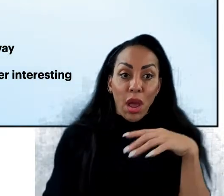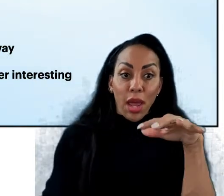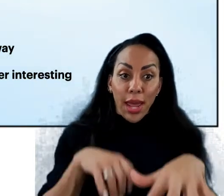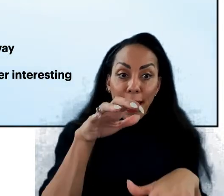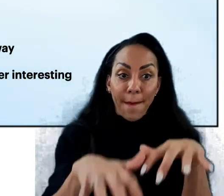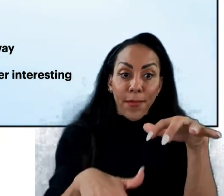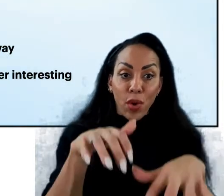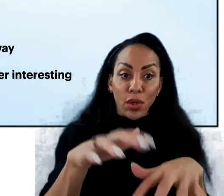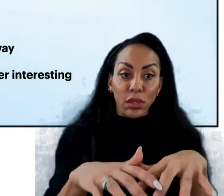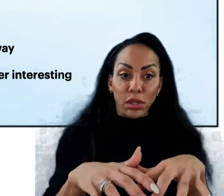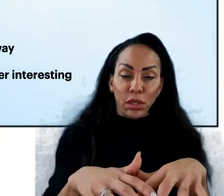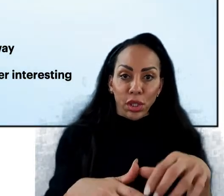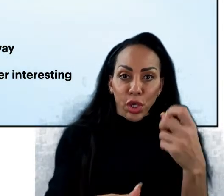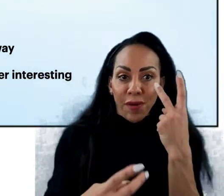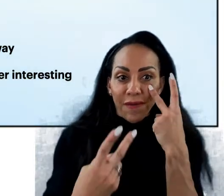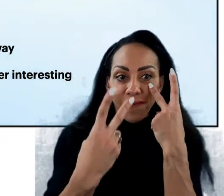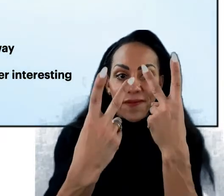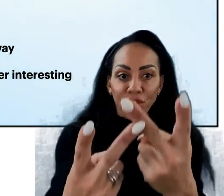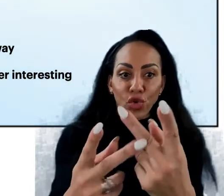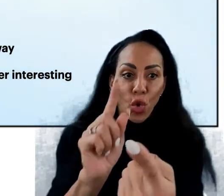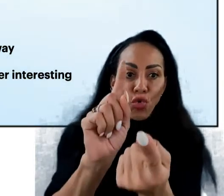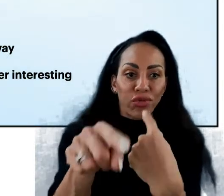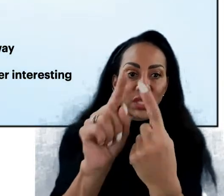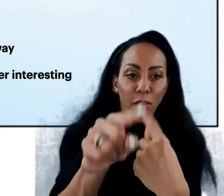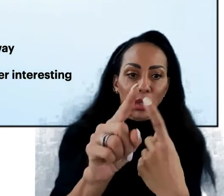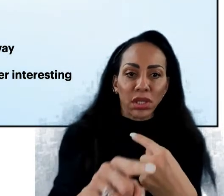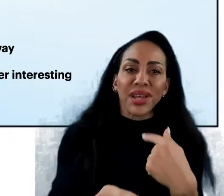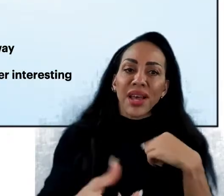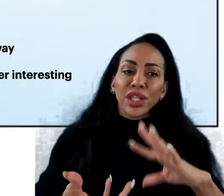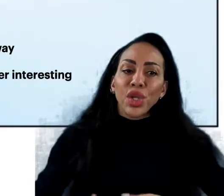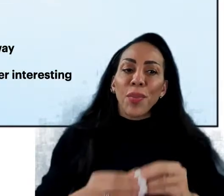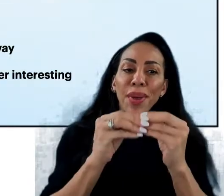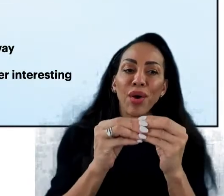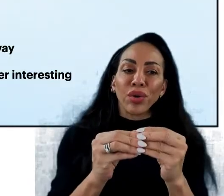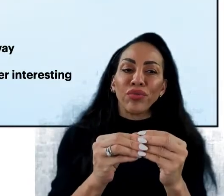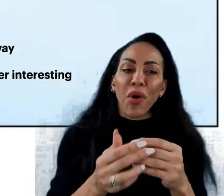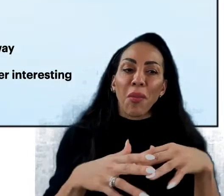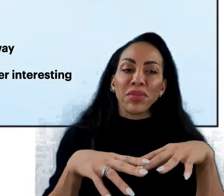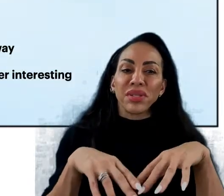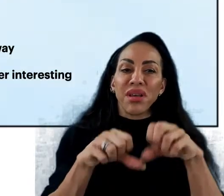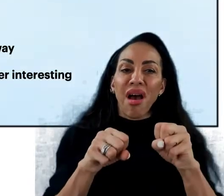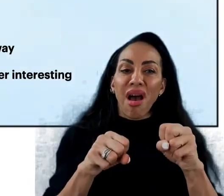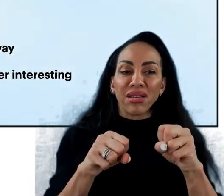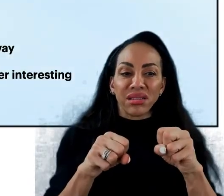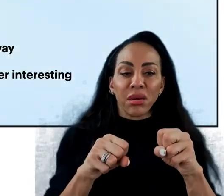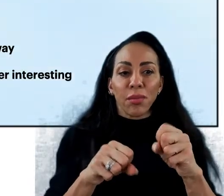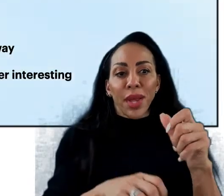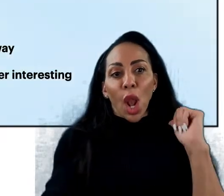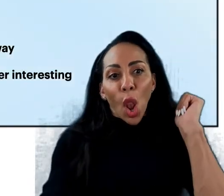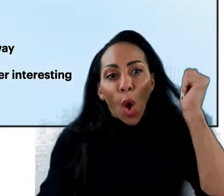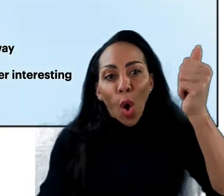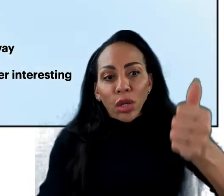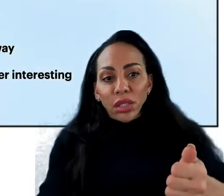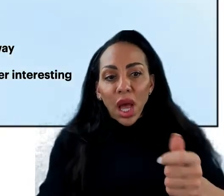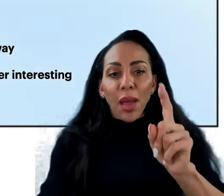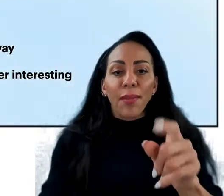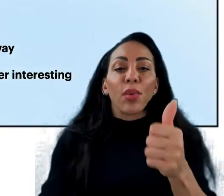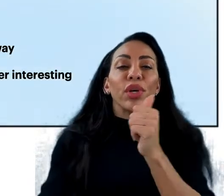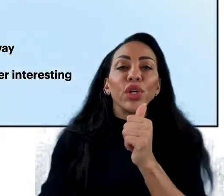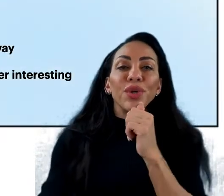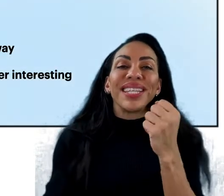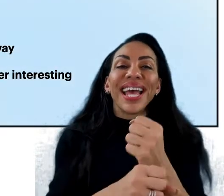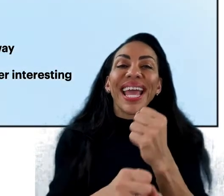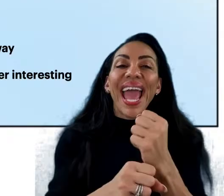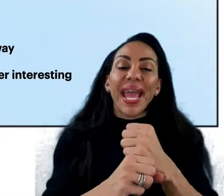build this from scratch would have taken a long time. But using a game engine like Unity, we have access to a robust system that's